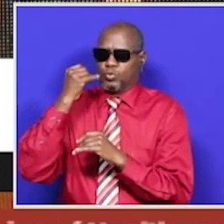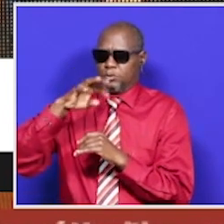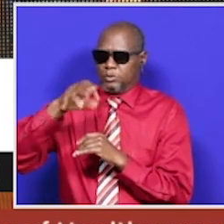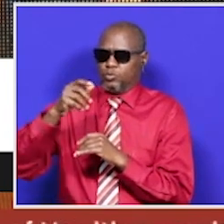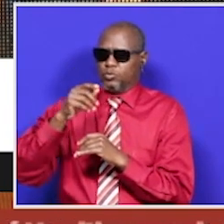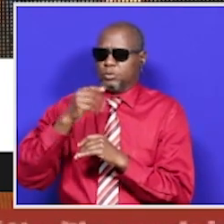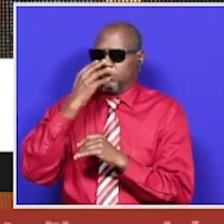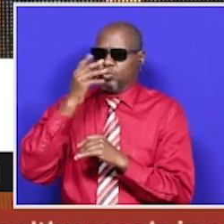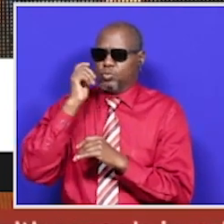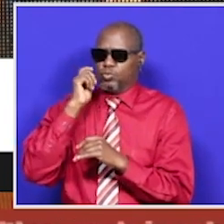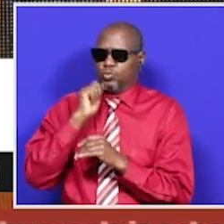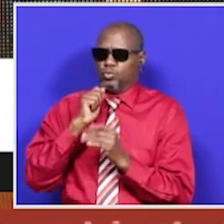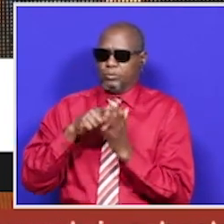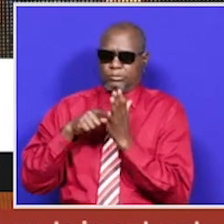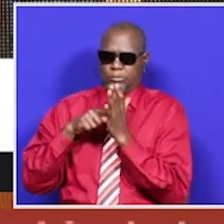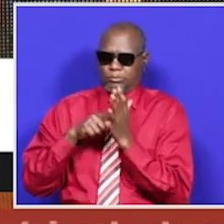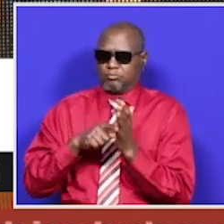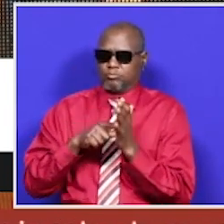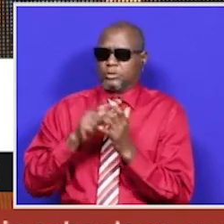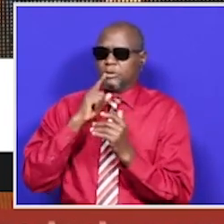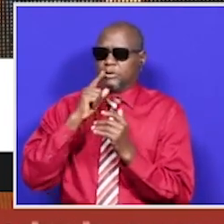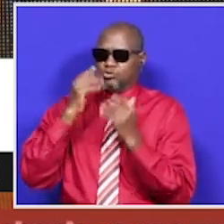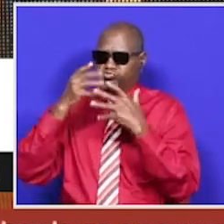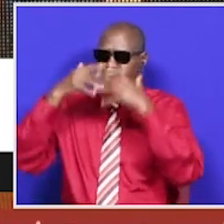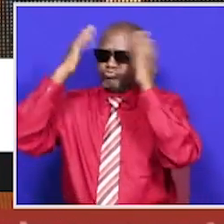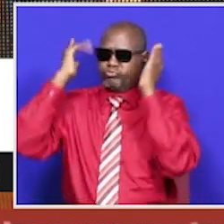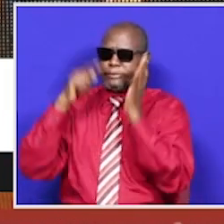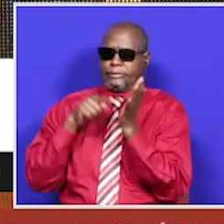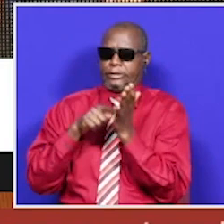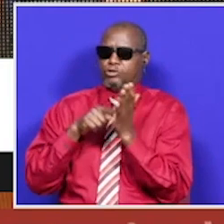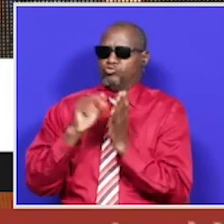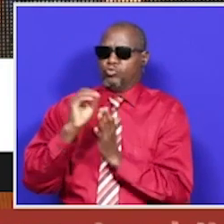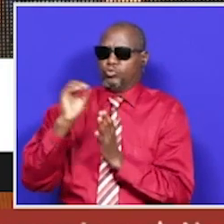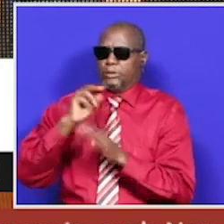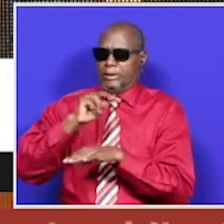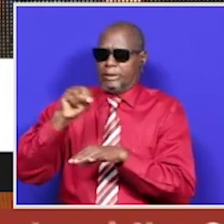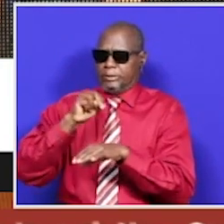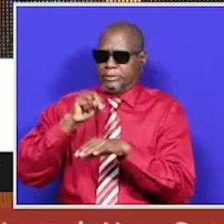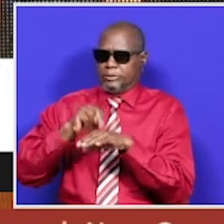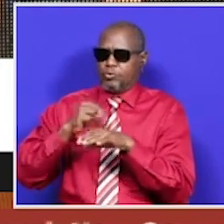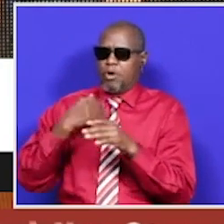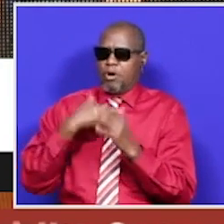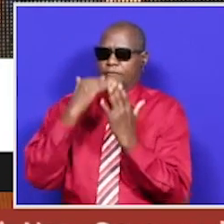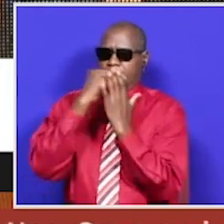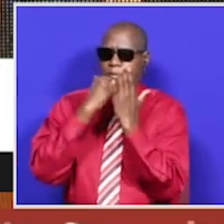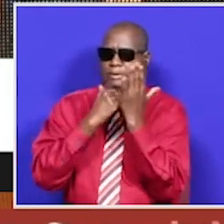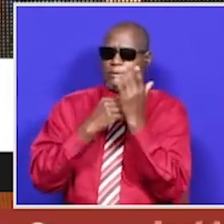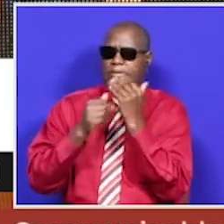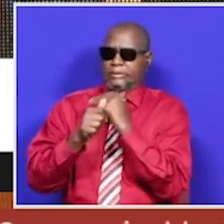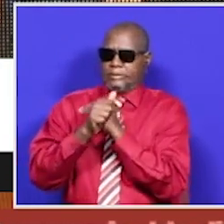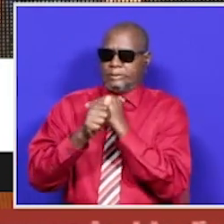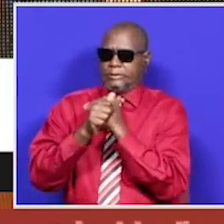Kenya is not facing the threat of being overwhelmed by debts, highlighting the nation's removal from the list of countries at risk of